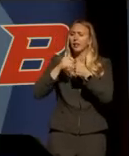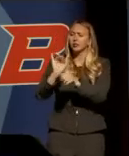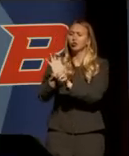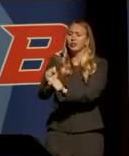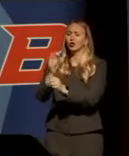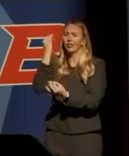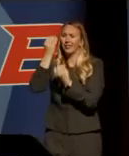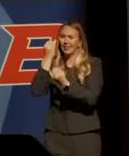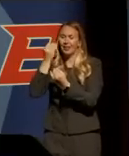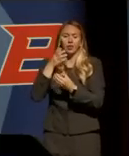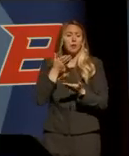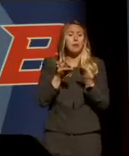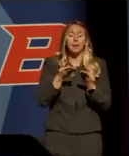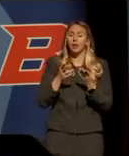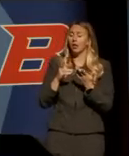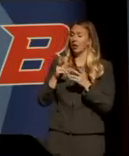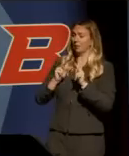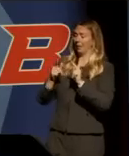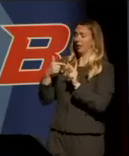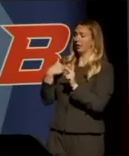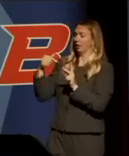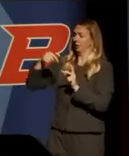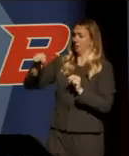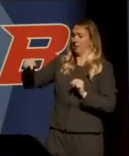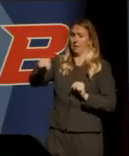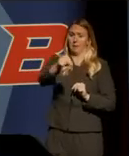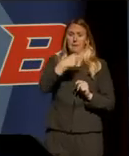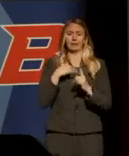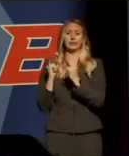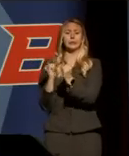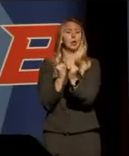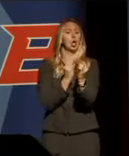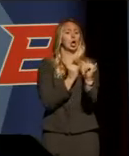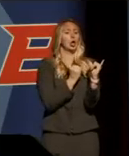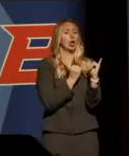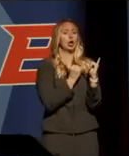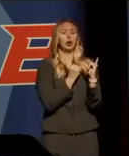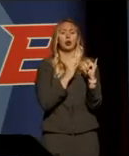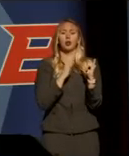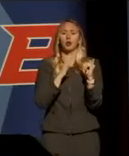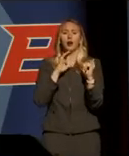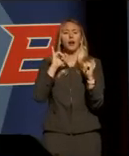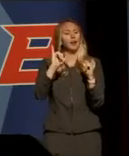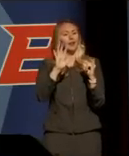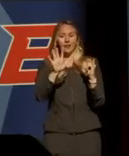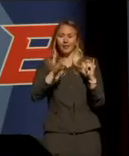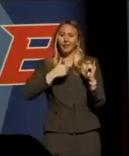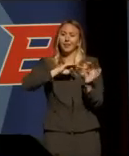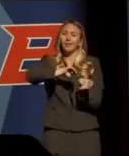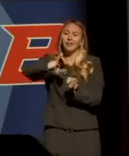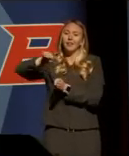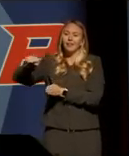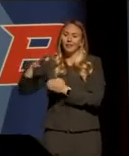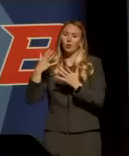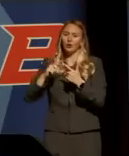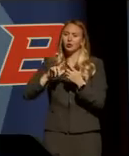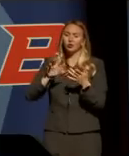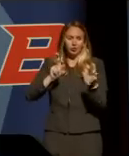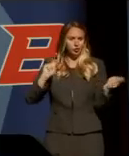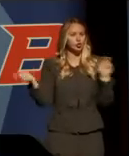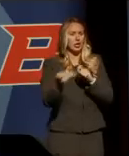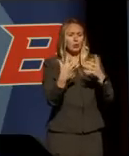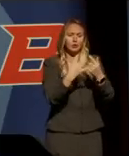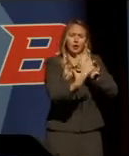very similar backgrounds or very similar ways of thinking. Idaho Listens is a part of a kind of hope for